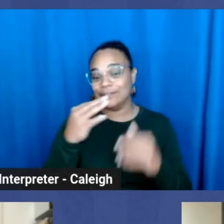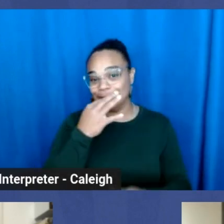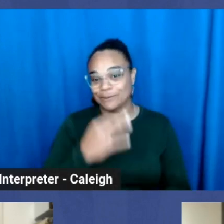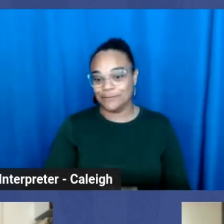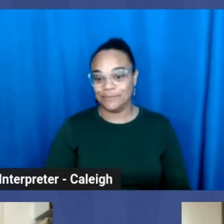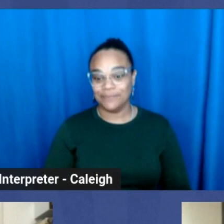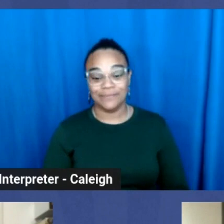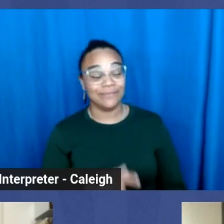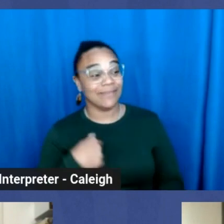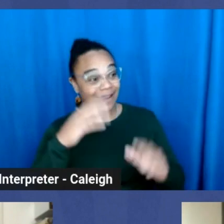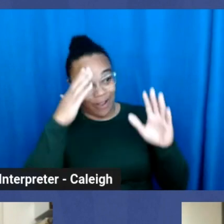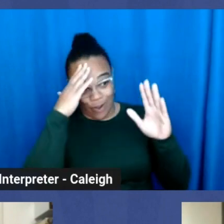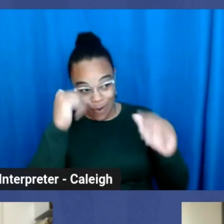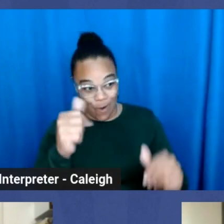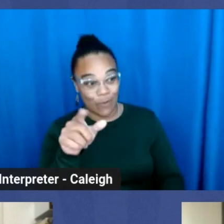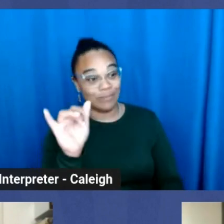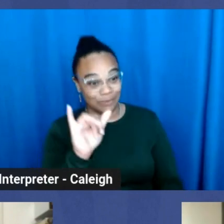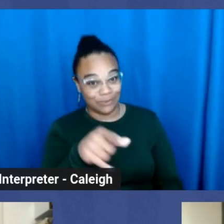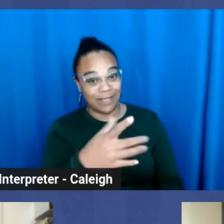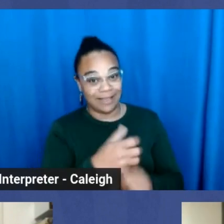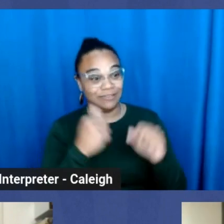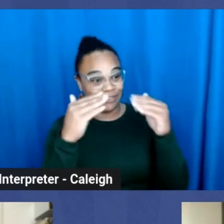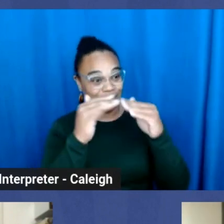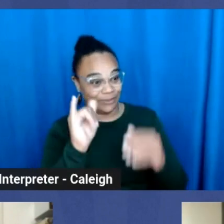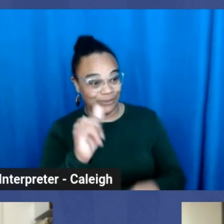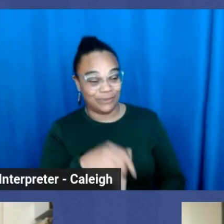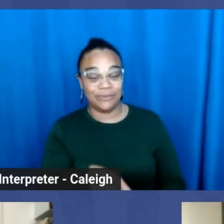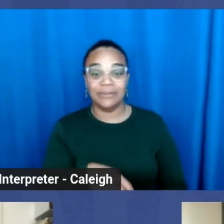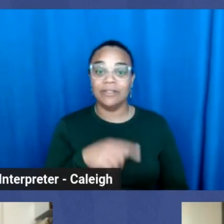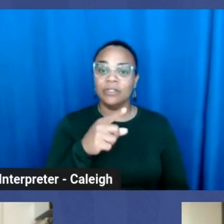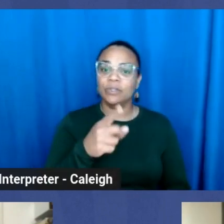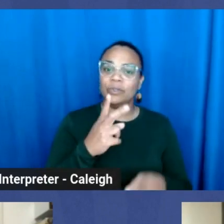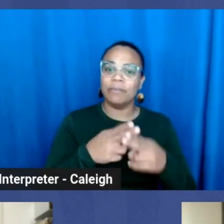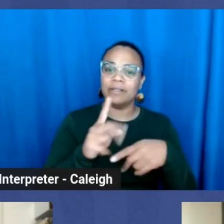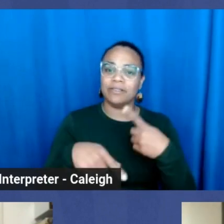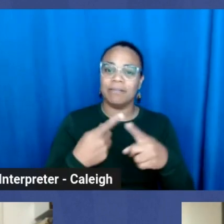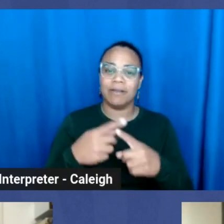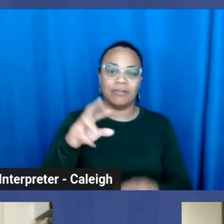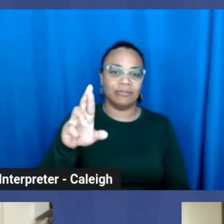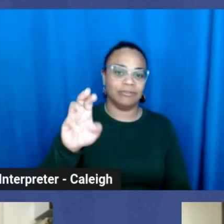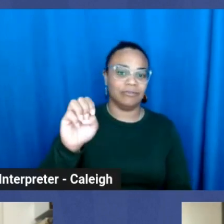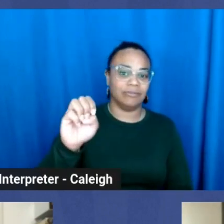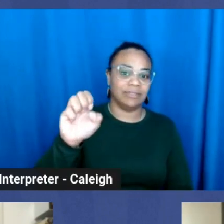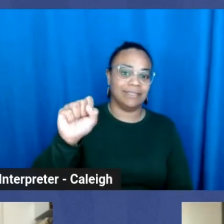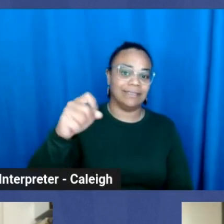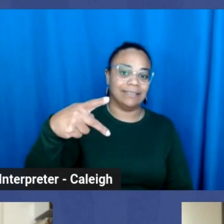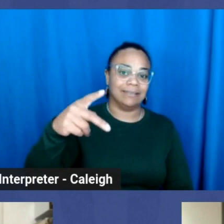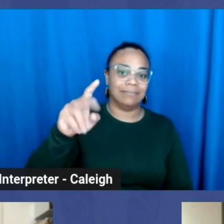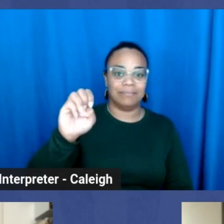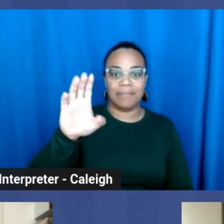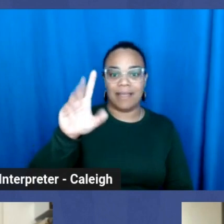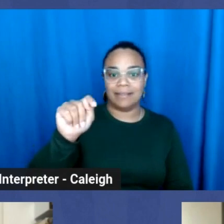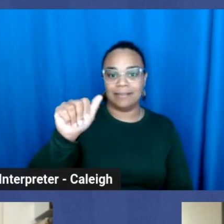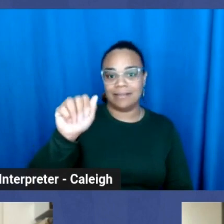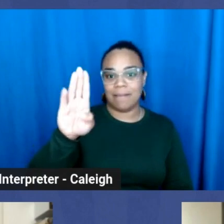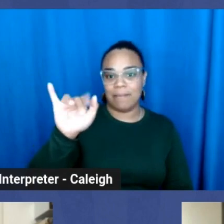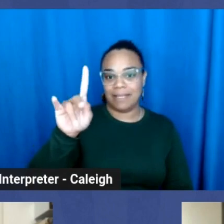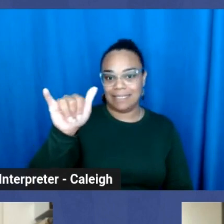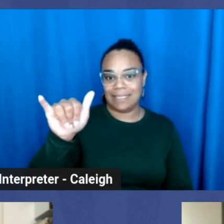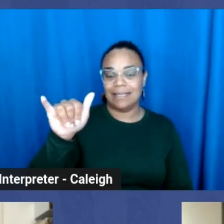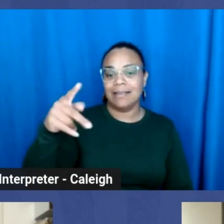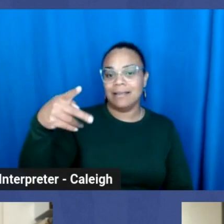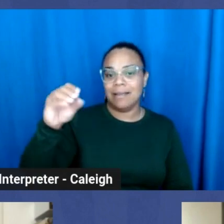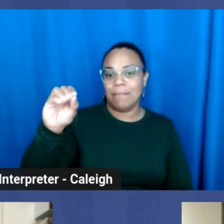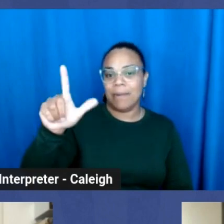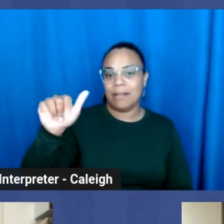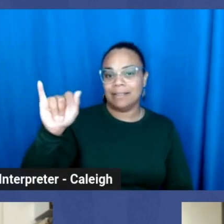I hope that for you as well. You talked about respectability politics and professionalism, and those